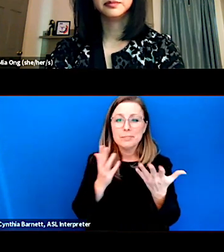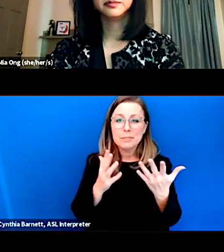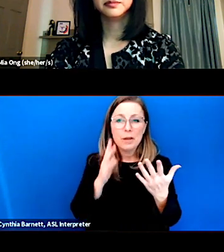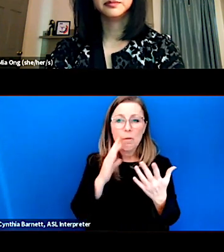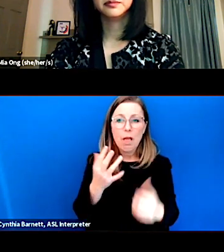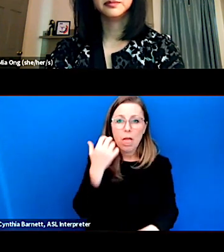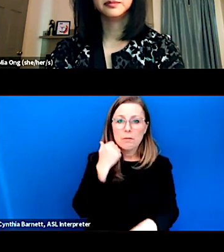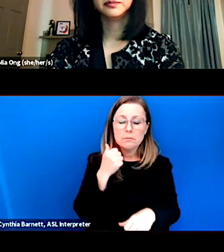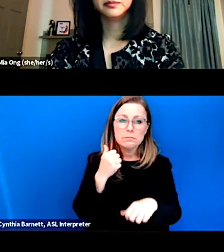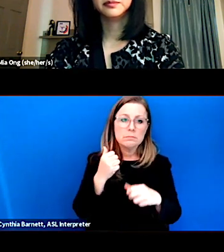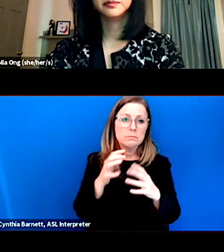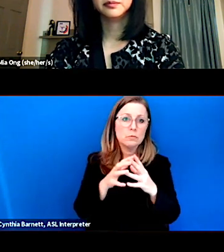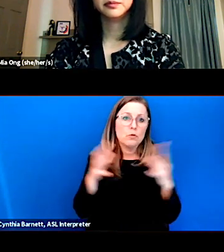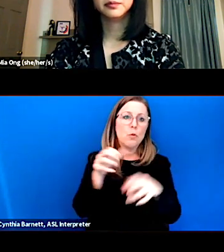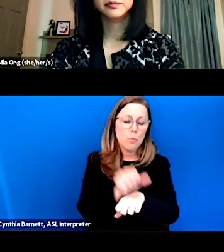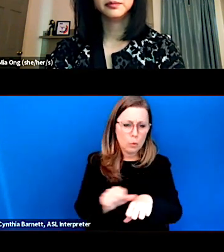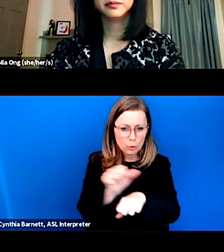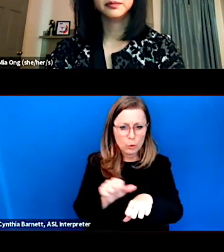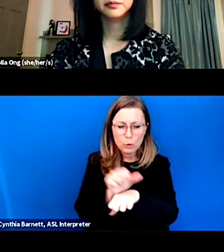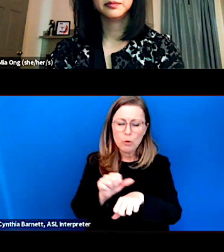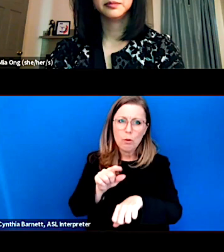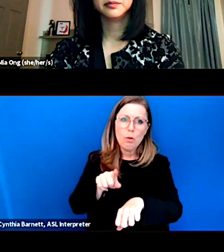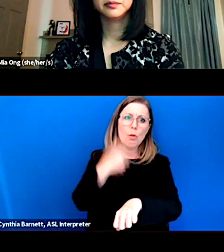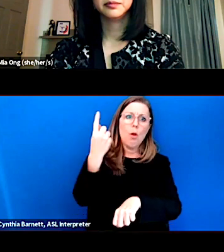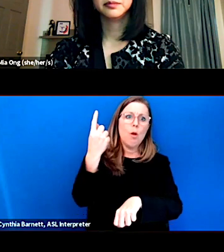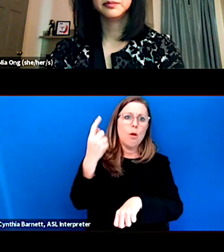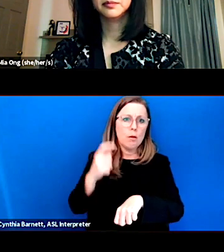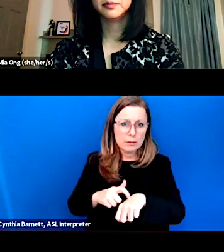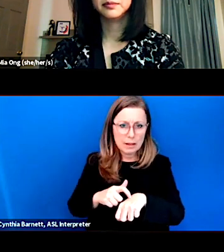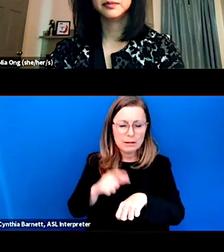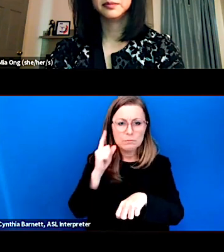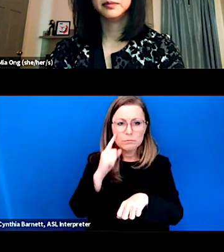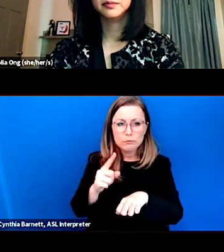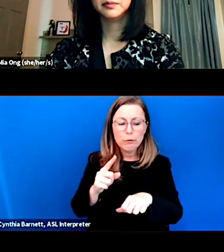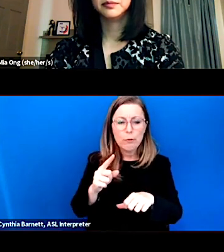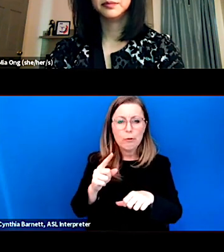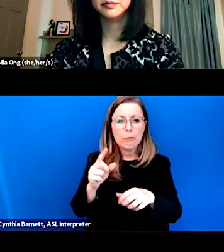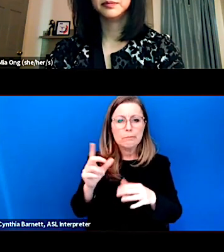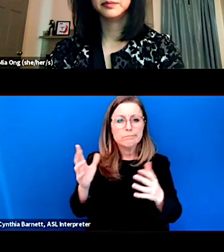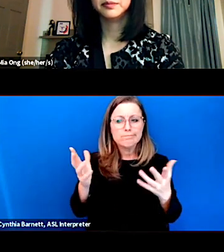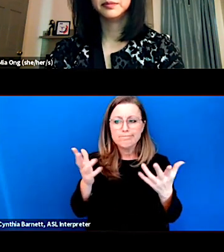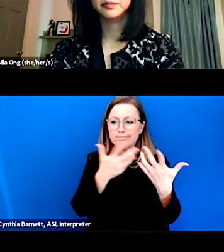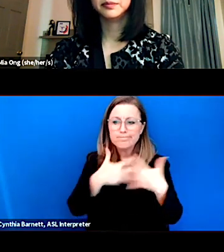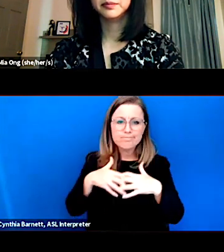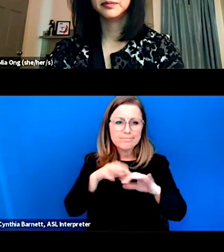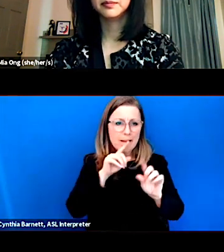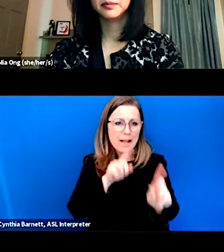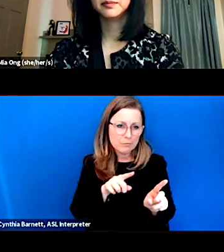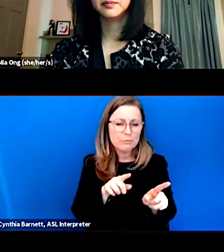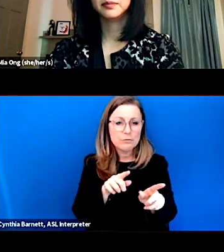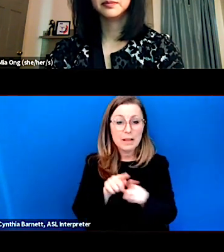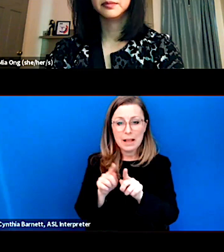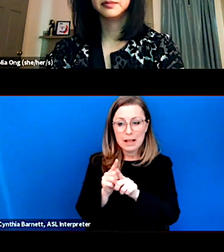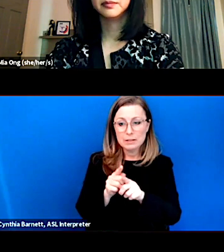time to be able to answer as an individual researcher, as